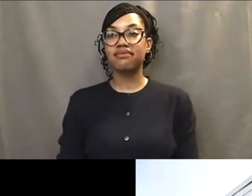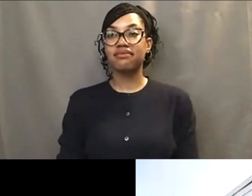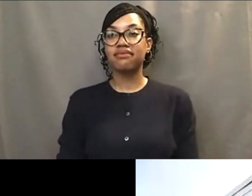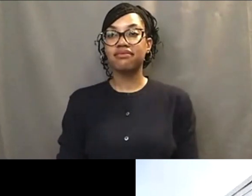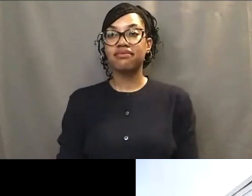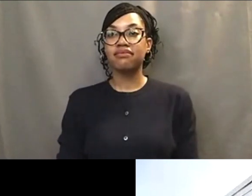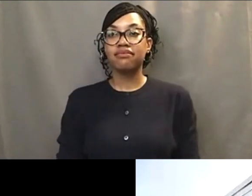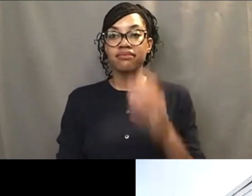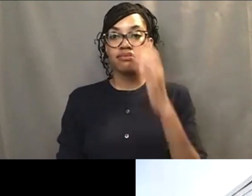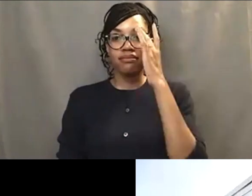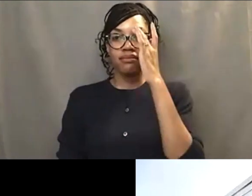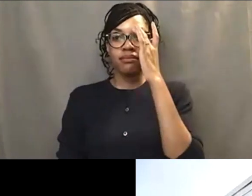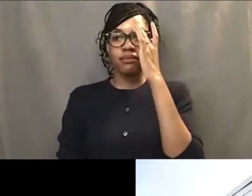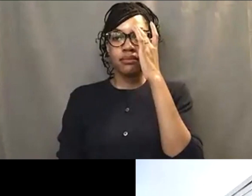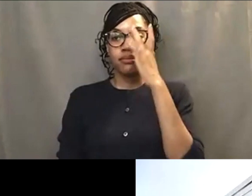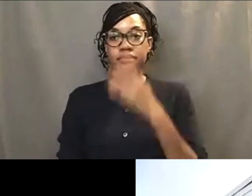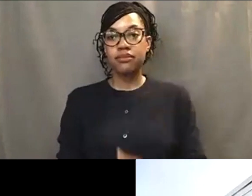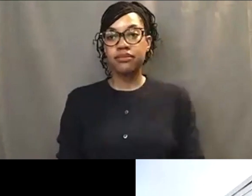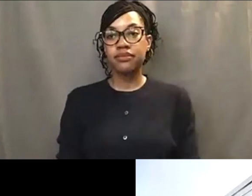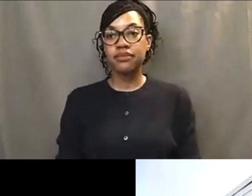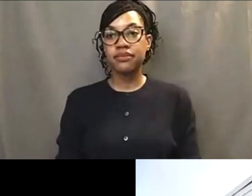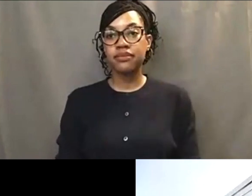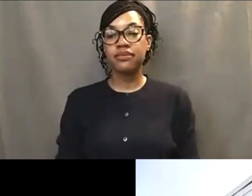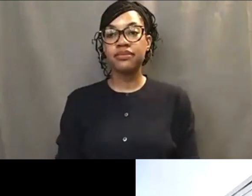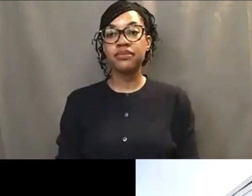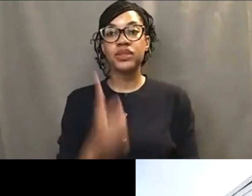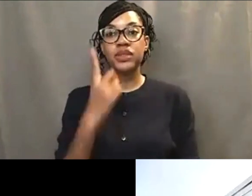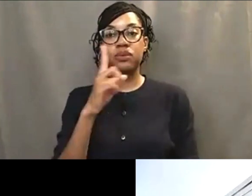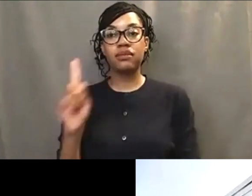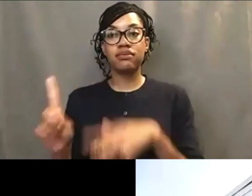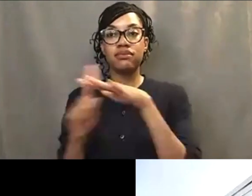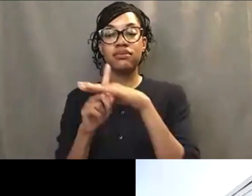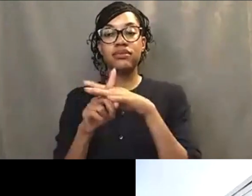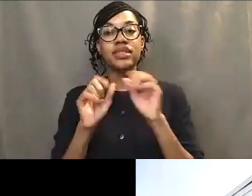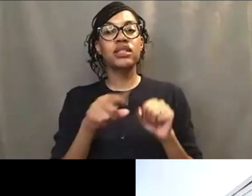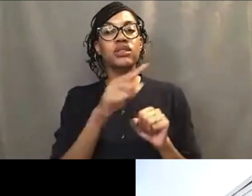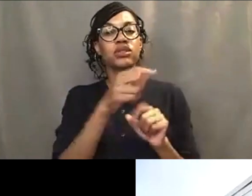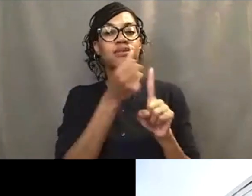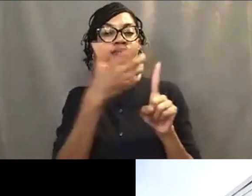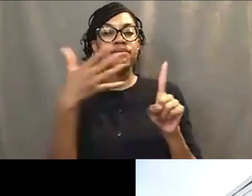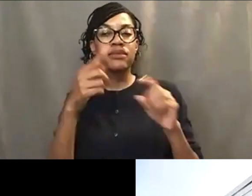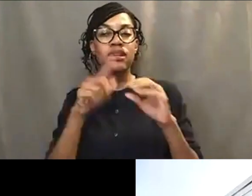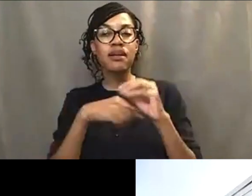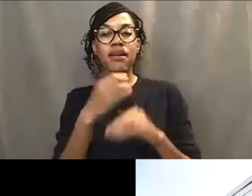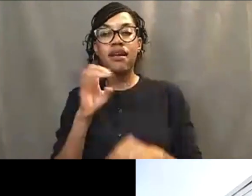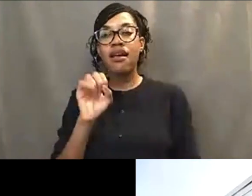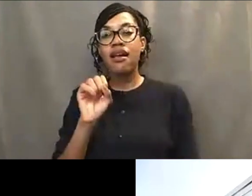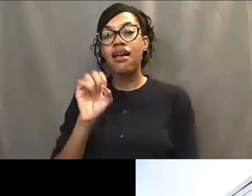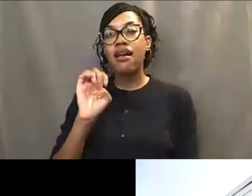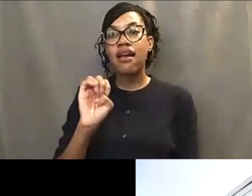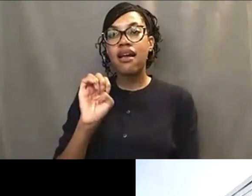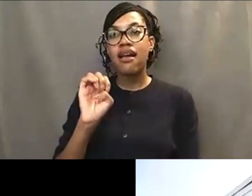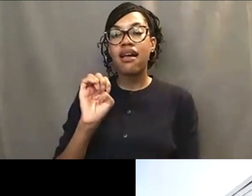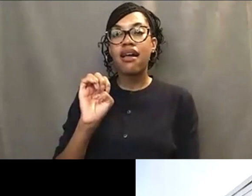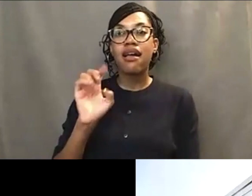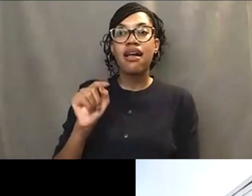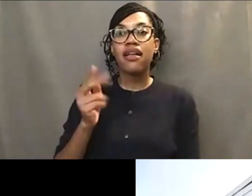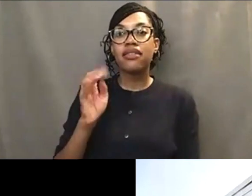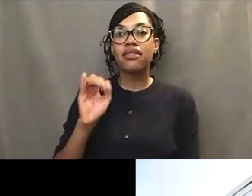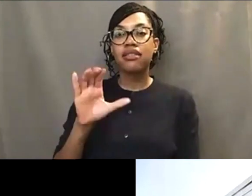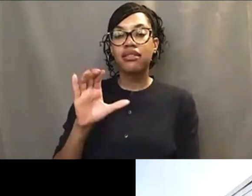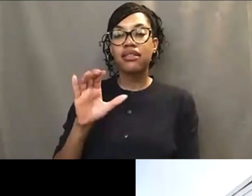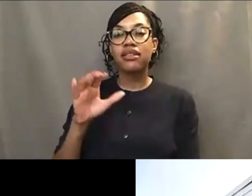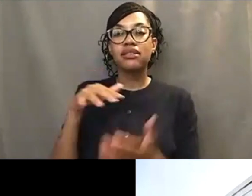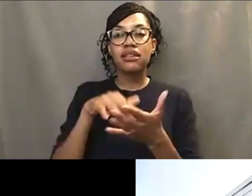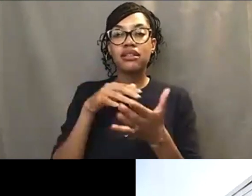Okay, so I see one. Can you share more about the ethnic studies fights or victories that you've had?